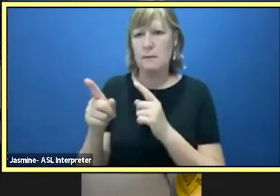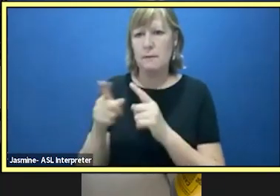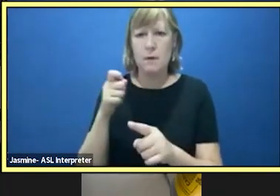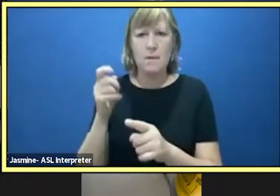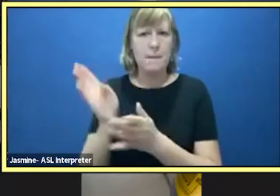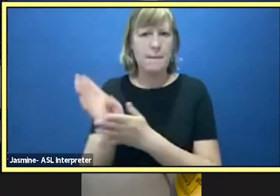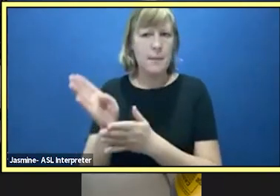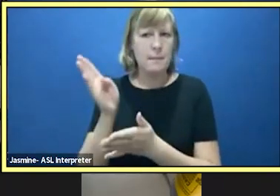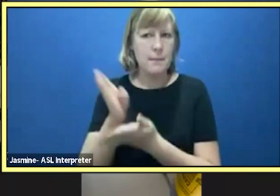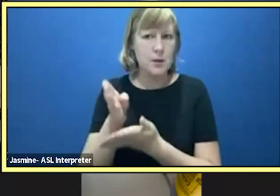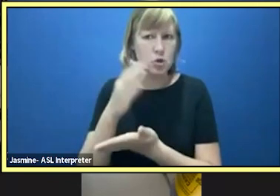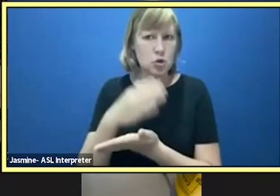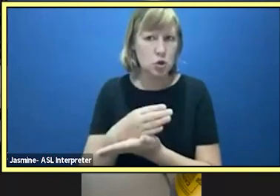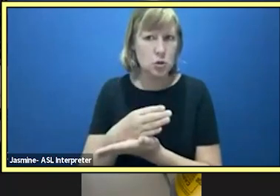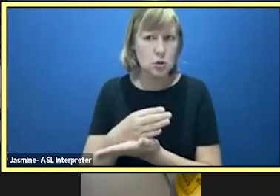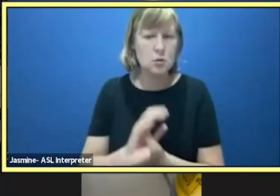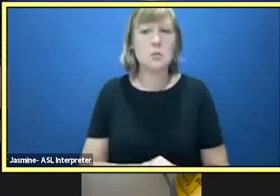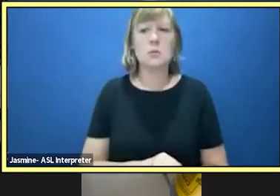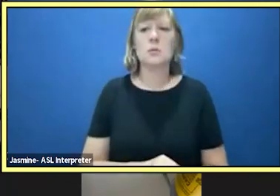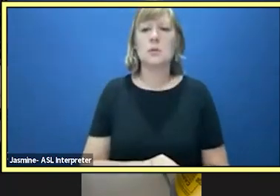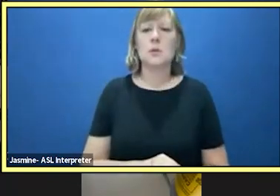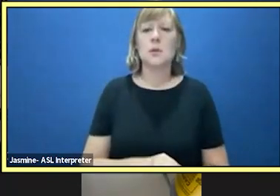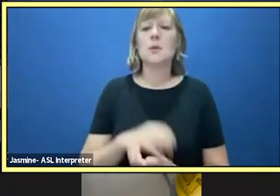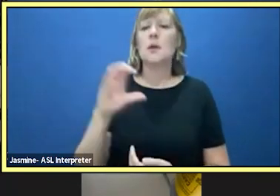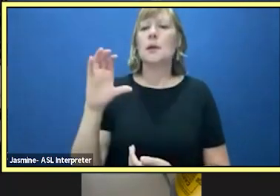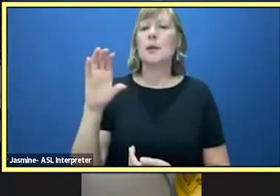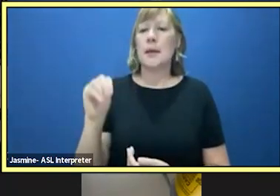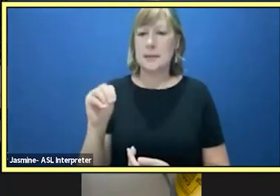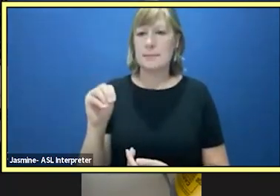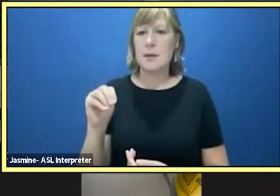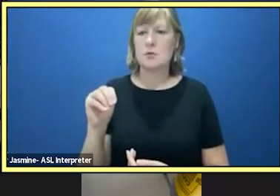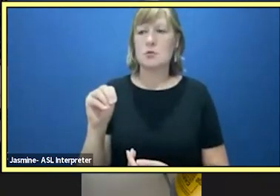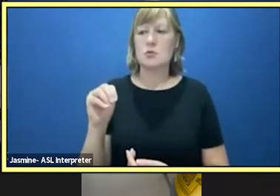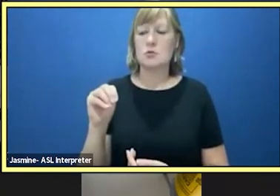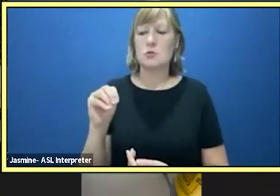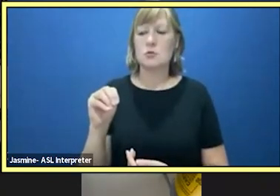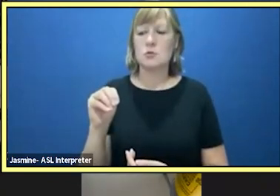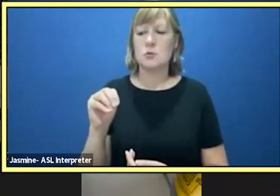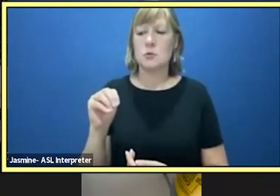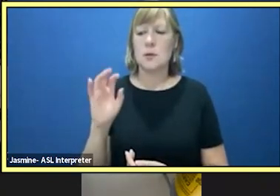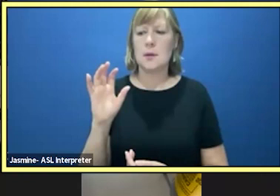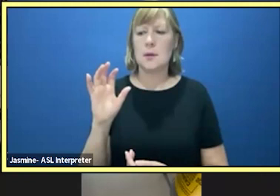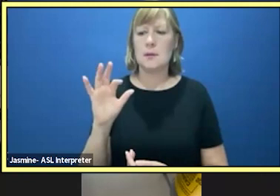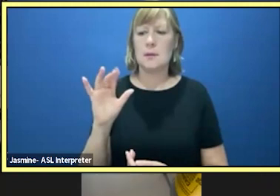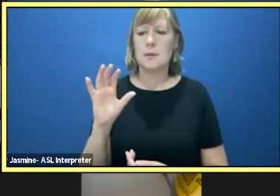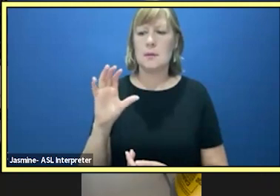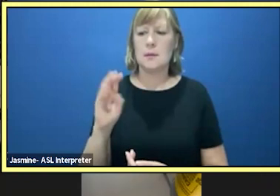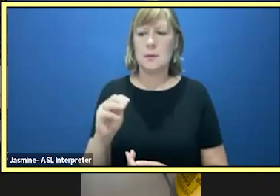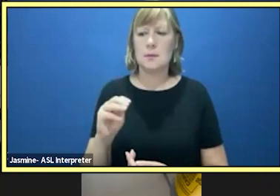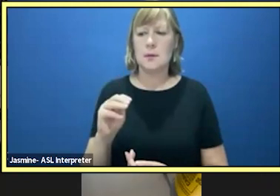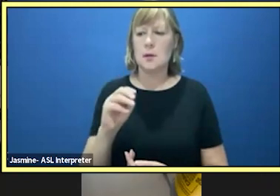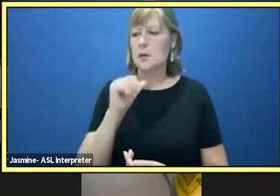So case managers, that work will not be pulled from the person's individual